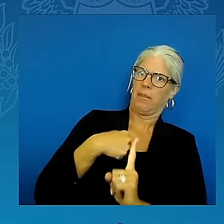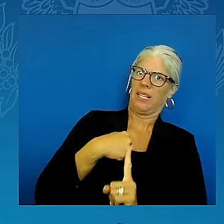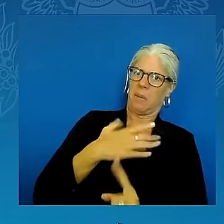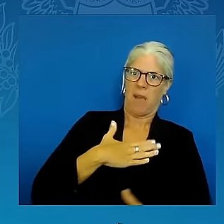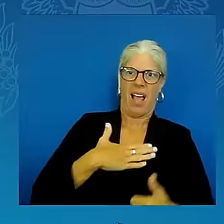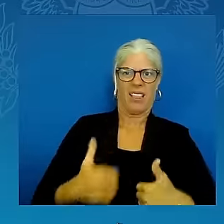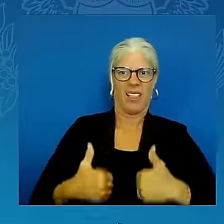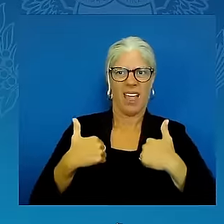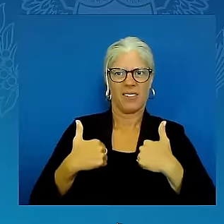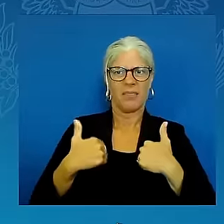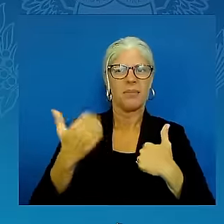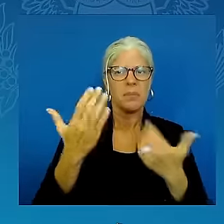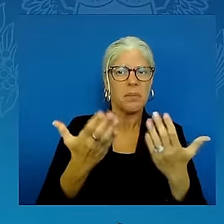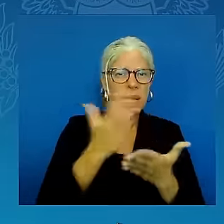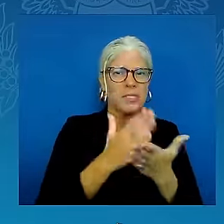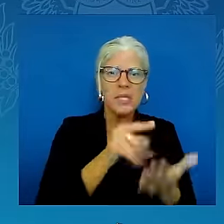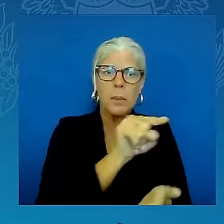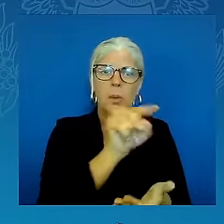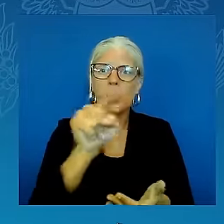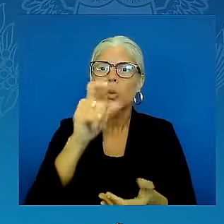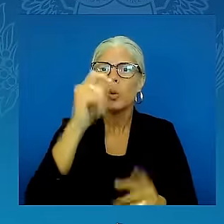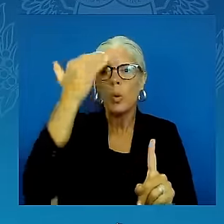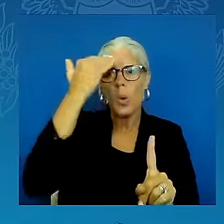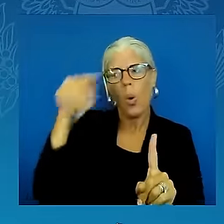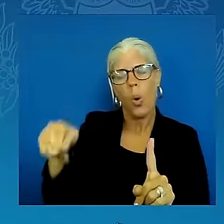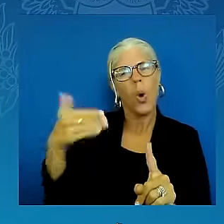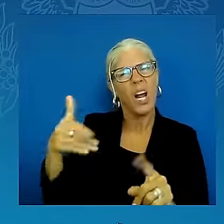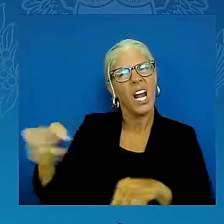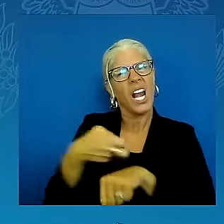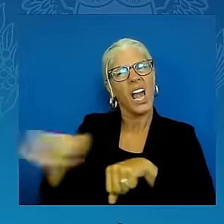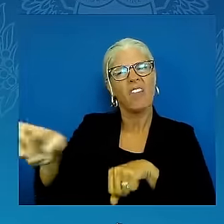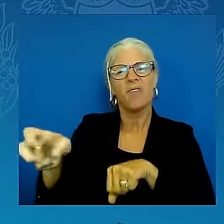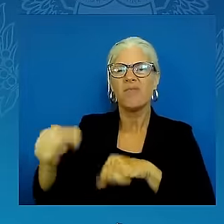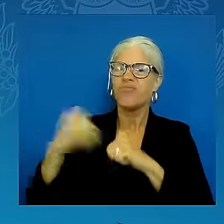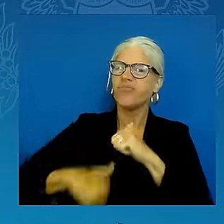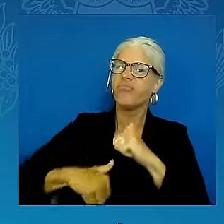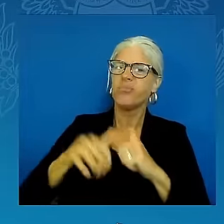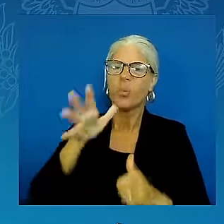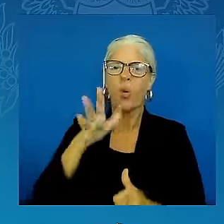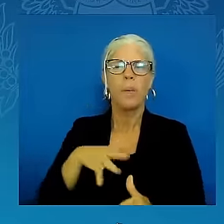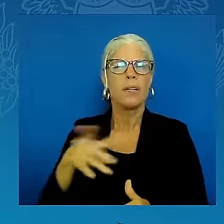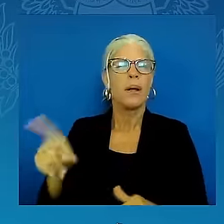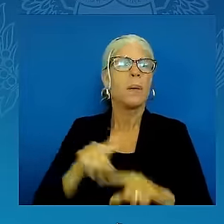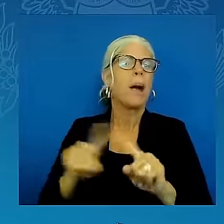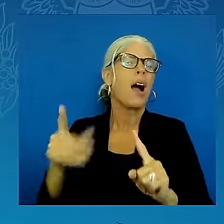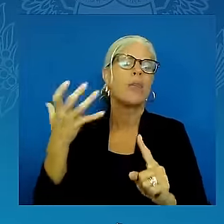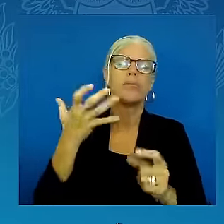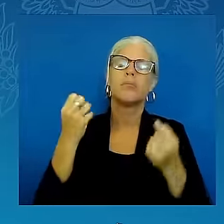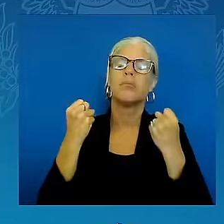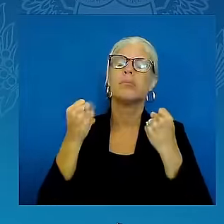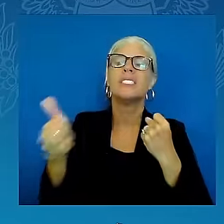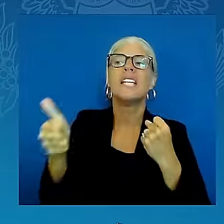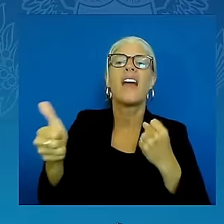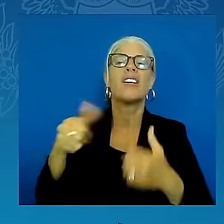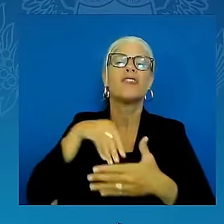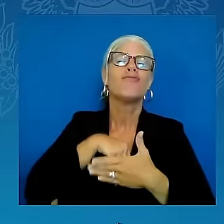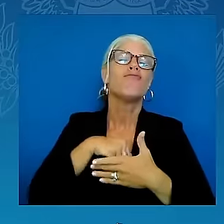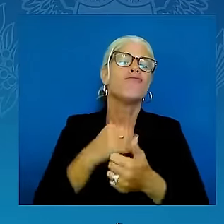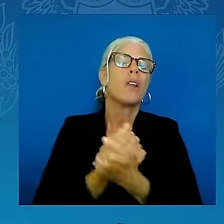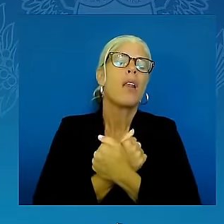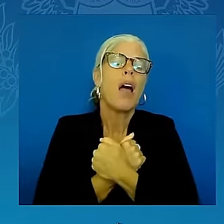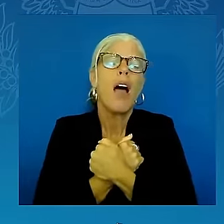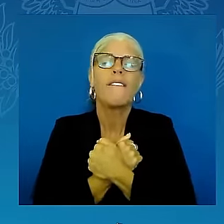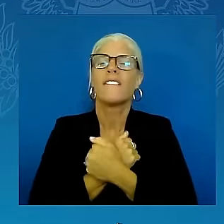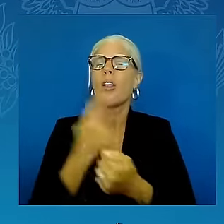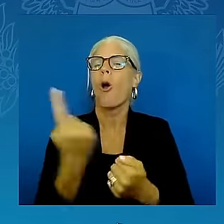loving and so encouraging. And she always encouraged me. And so I called to thank